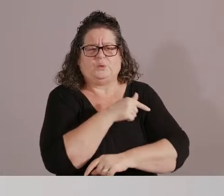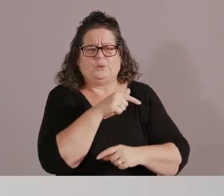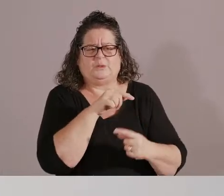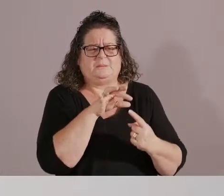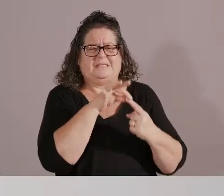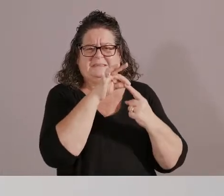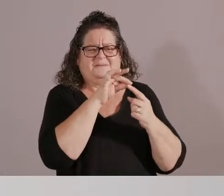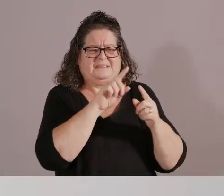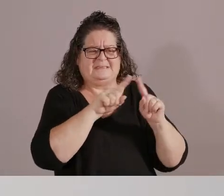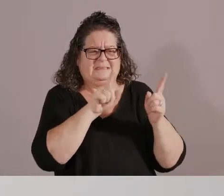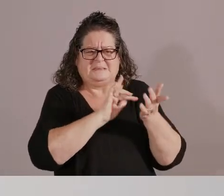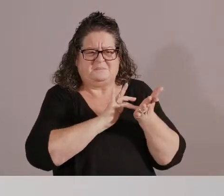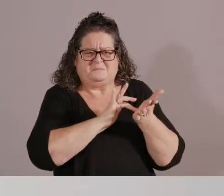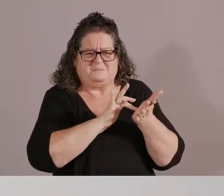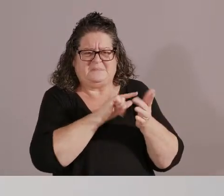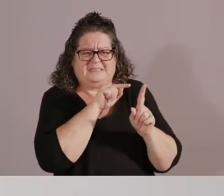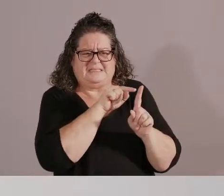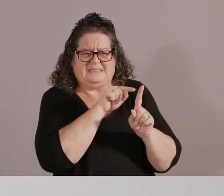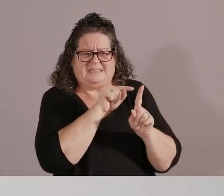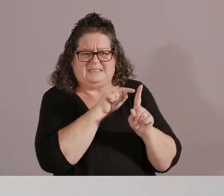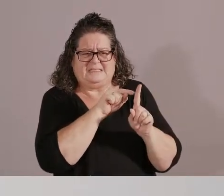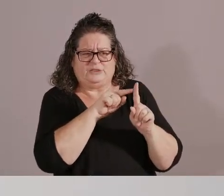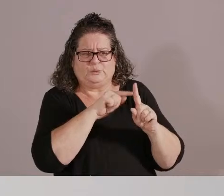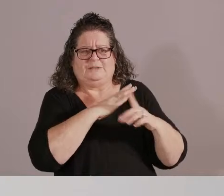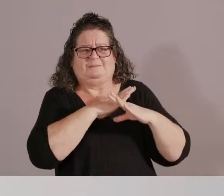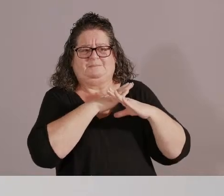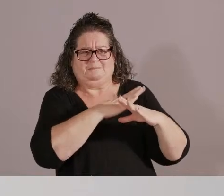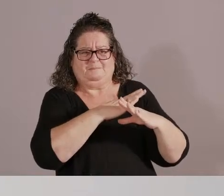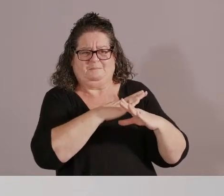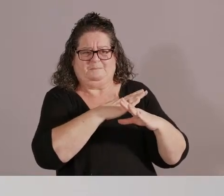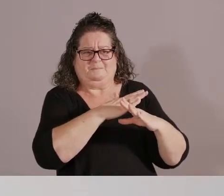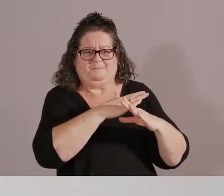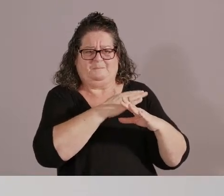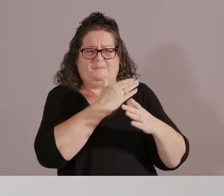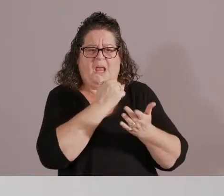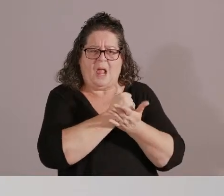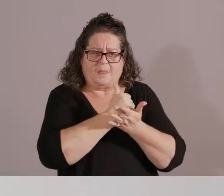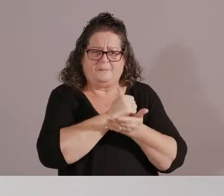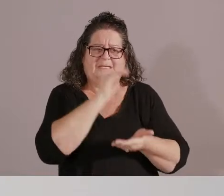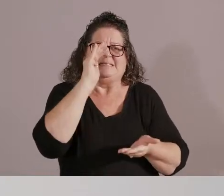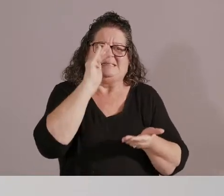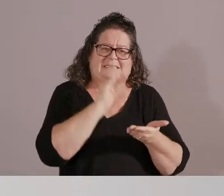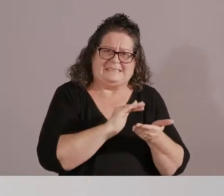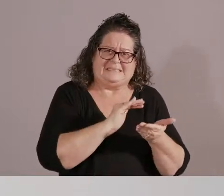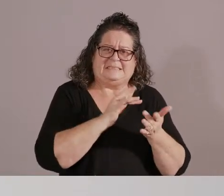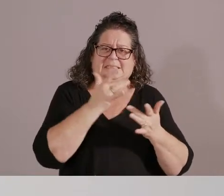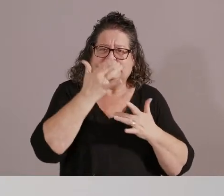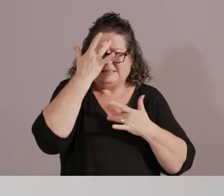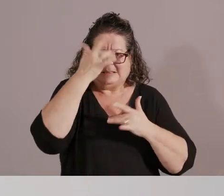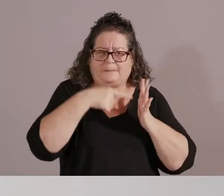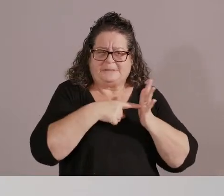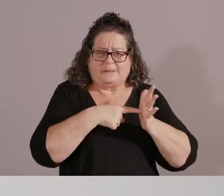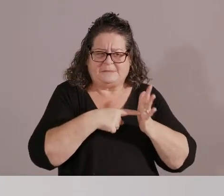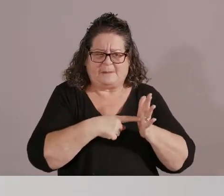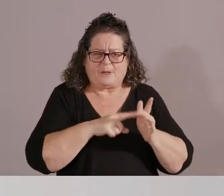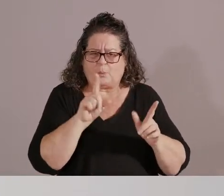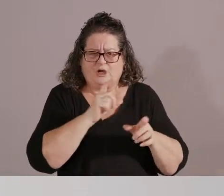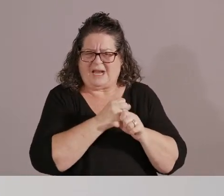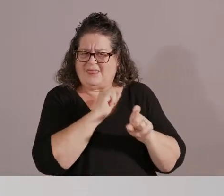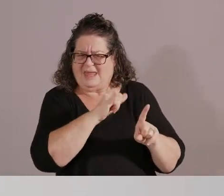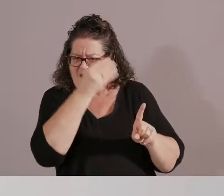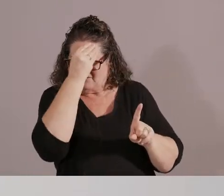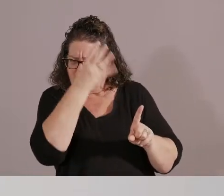can get you that number. I think if you go to, it might be phe.gov, which is the federal